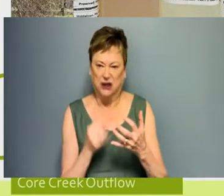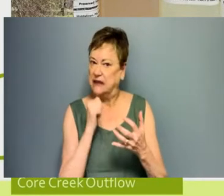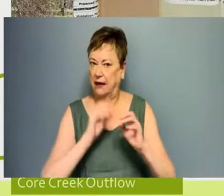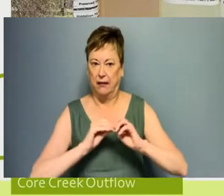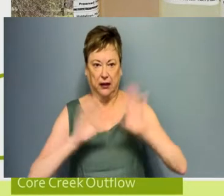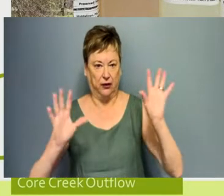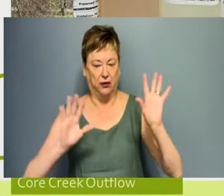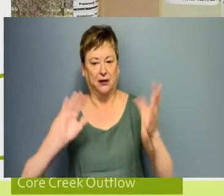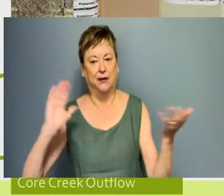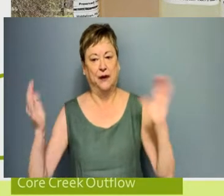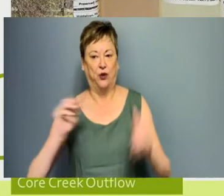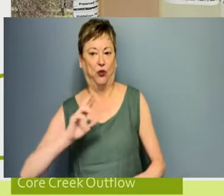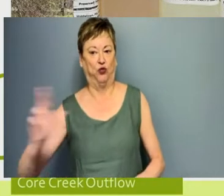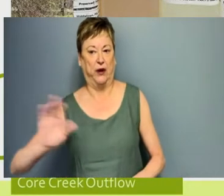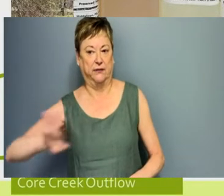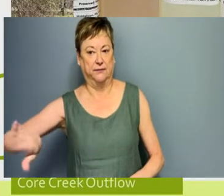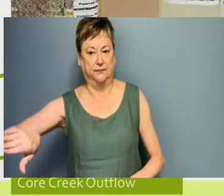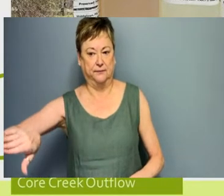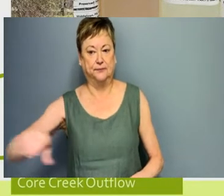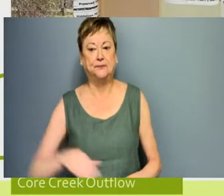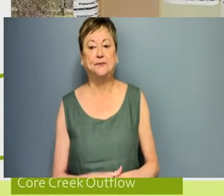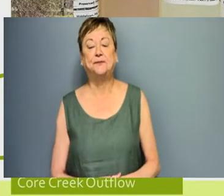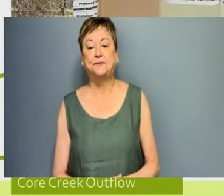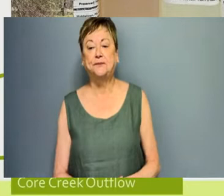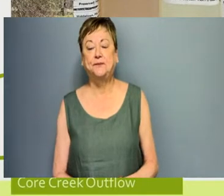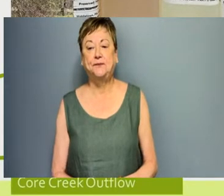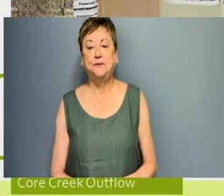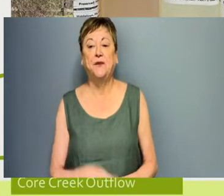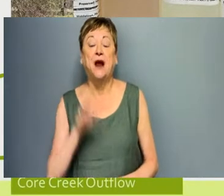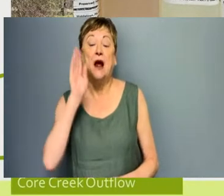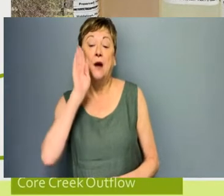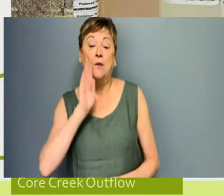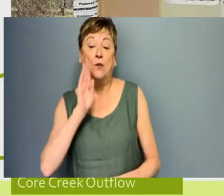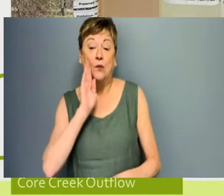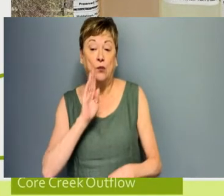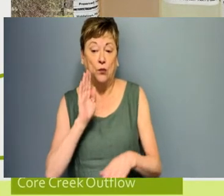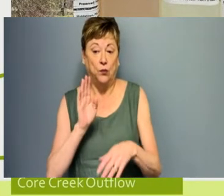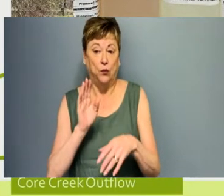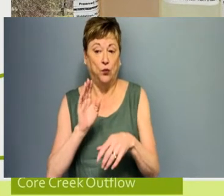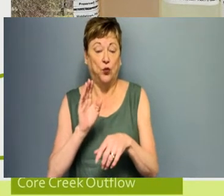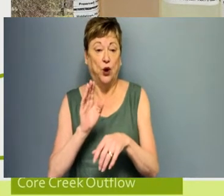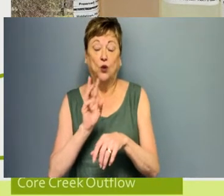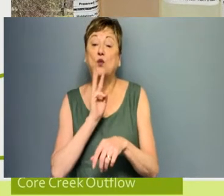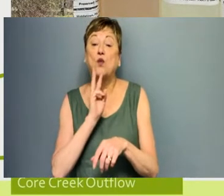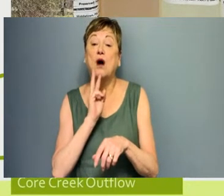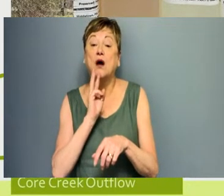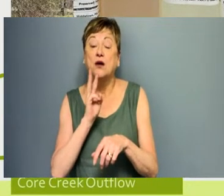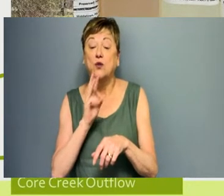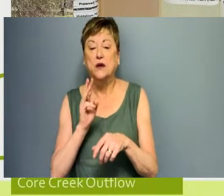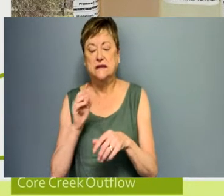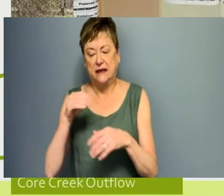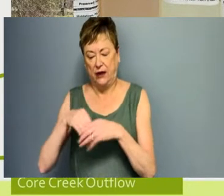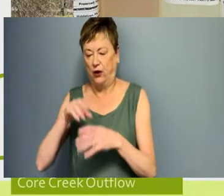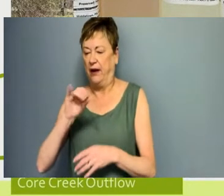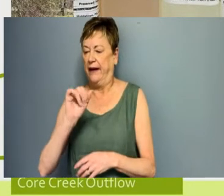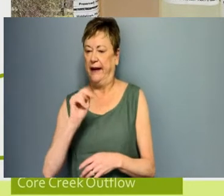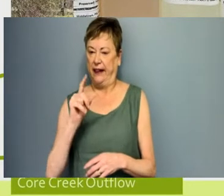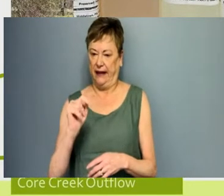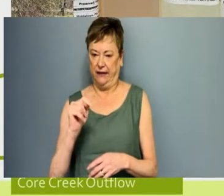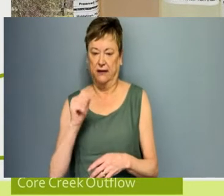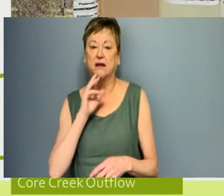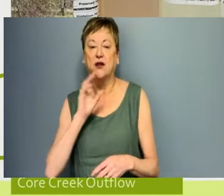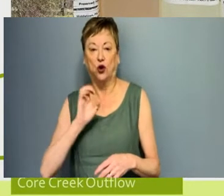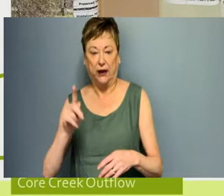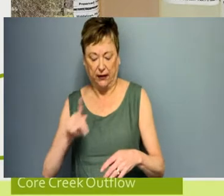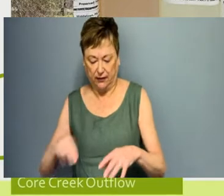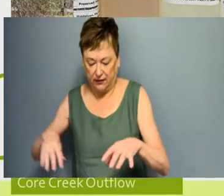the right-hand side of the water sample. The brown water was taken at the inlet to the creek, and then the clearer water was